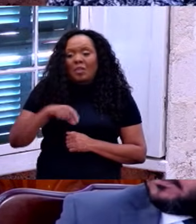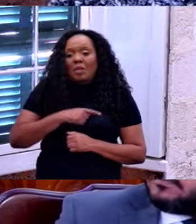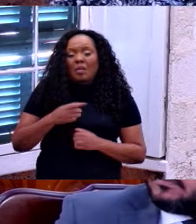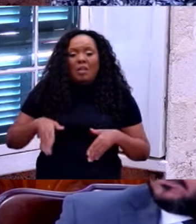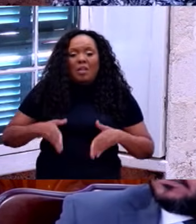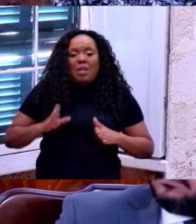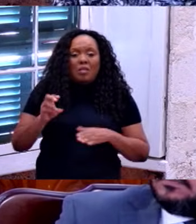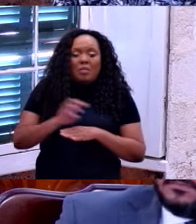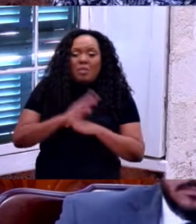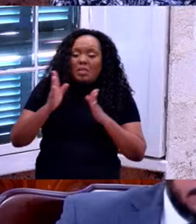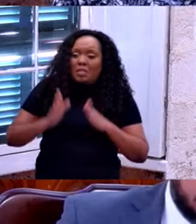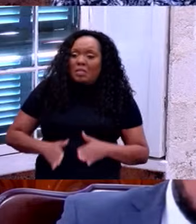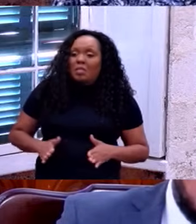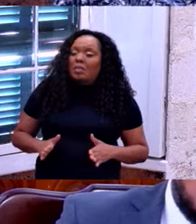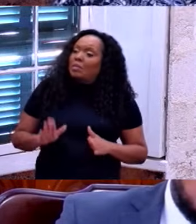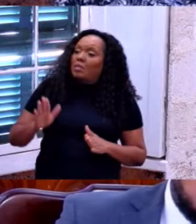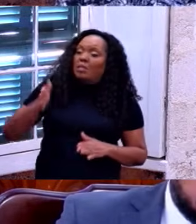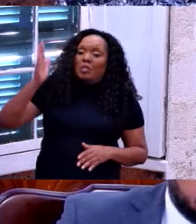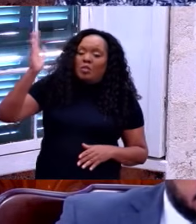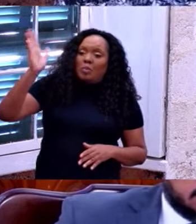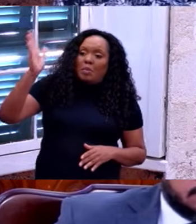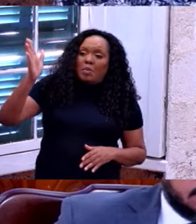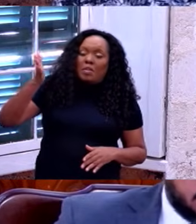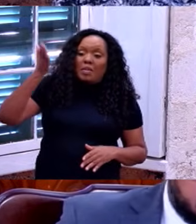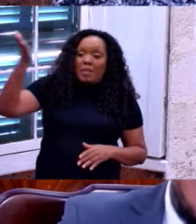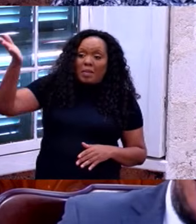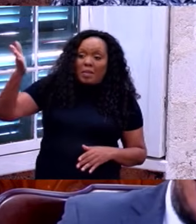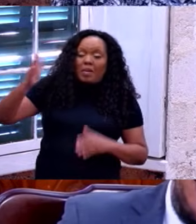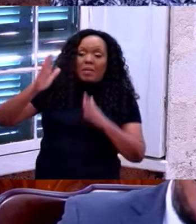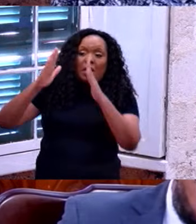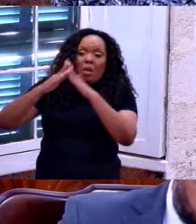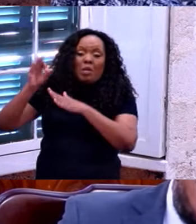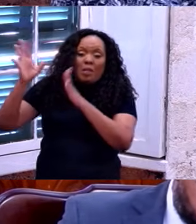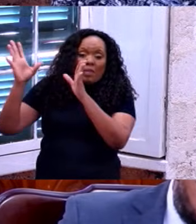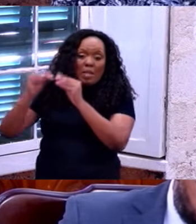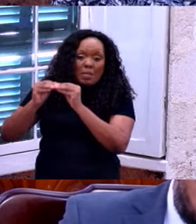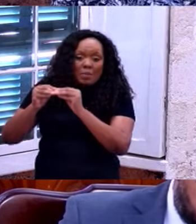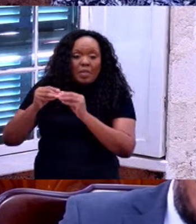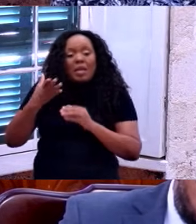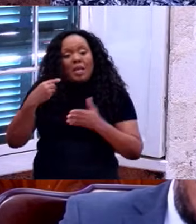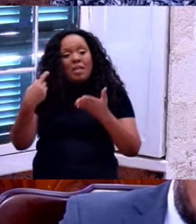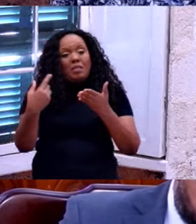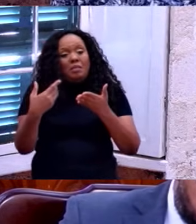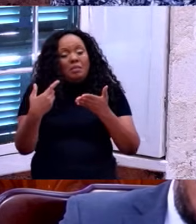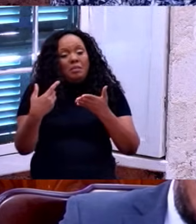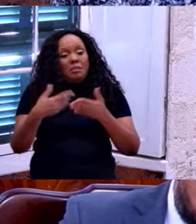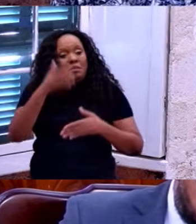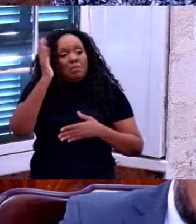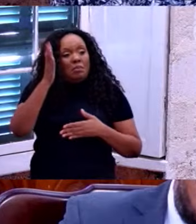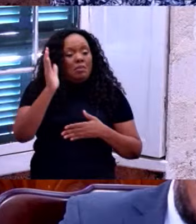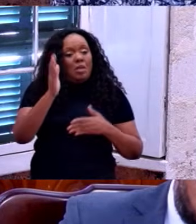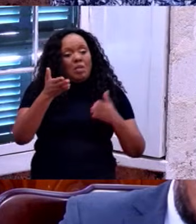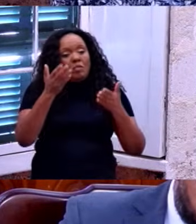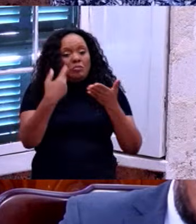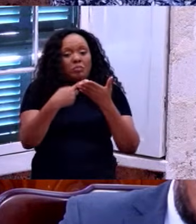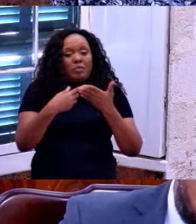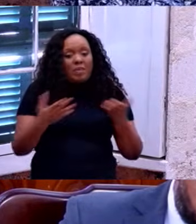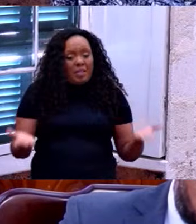the other house, in the other house, you can present here, and the AG can present everywhere. My only concern is this, sir. It sounds really, really, really